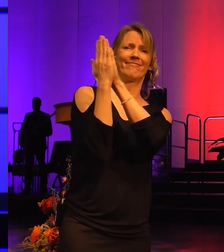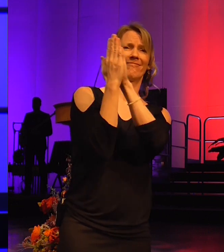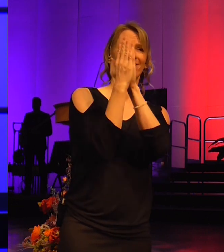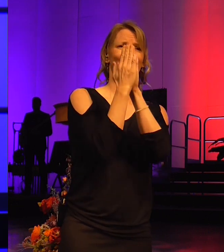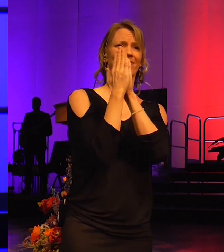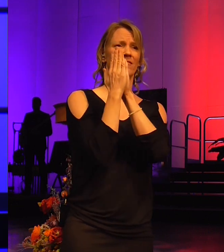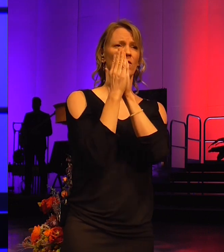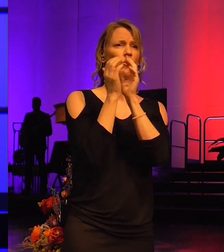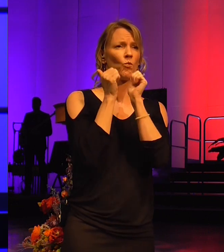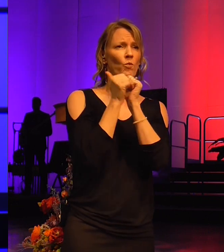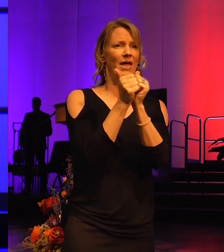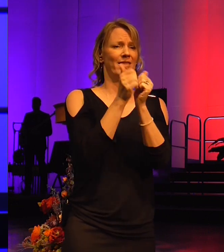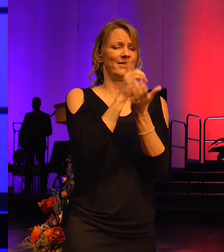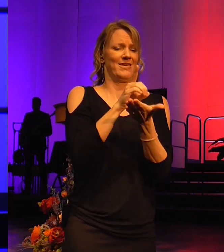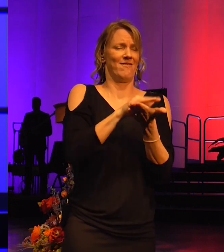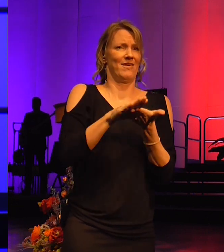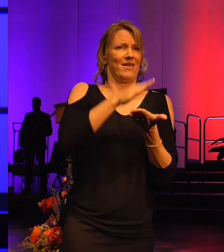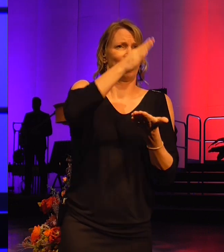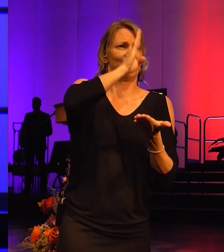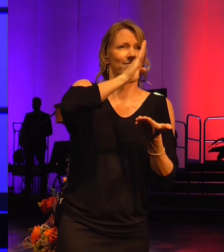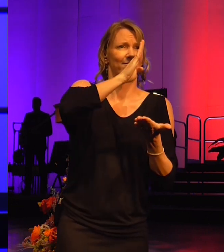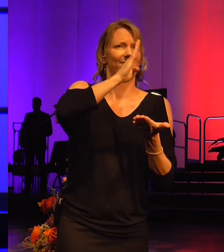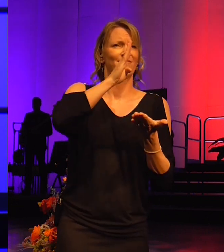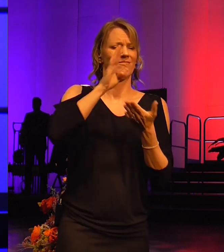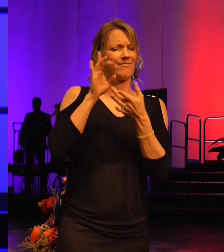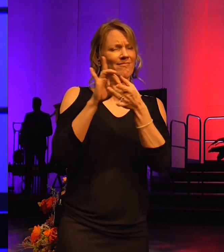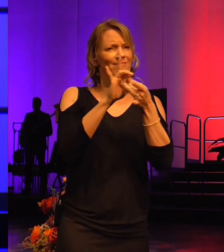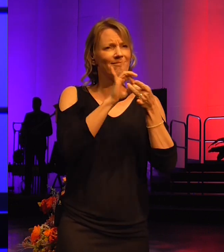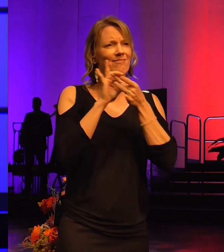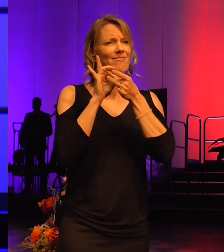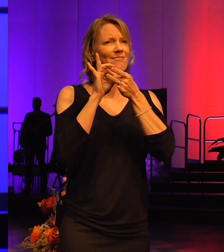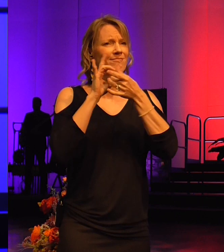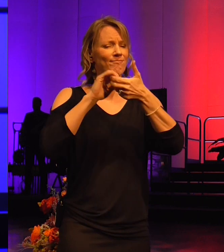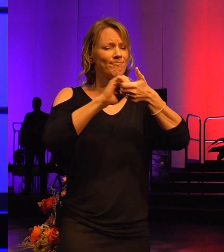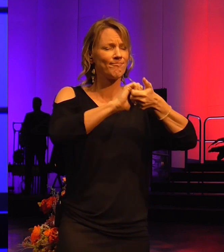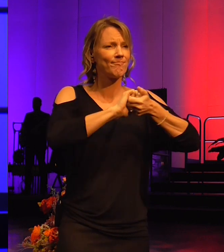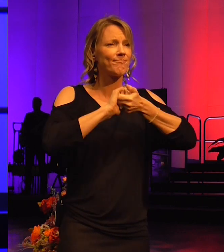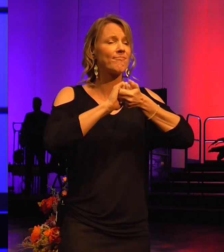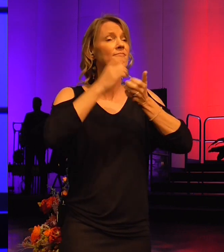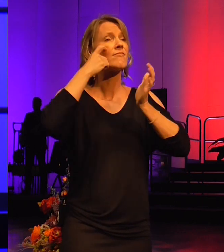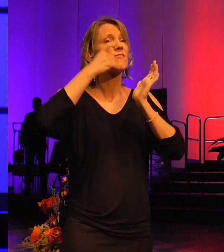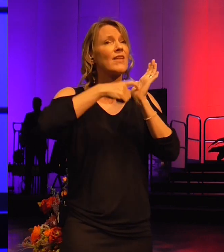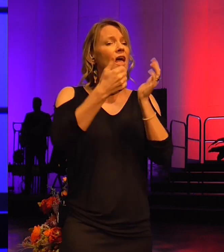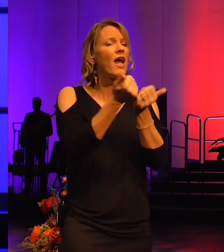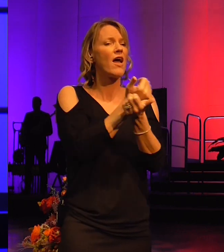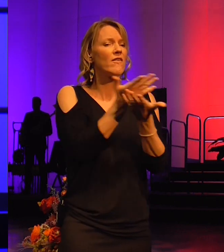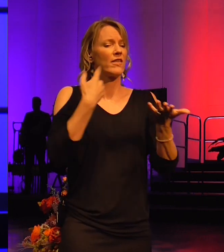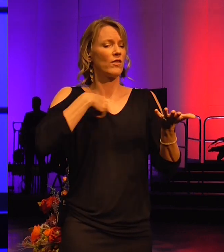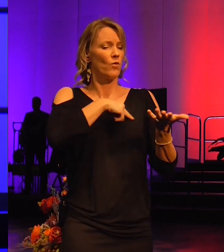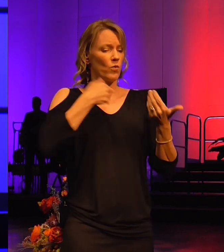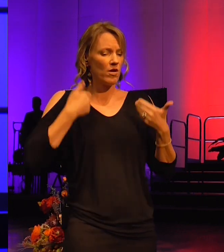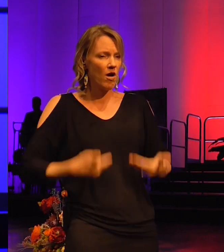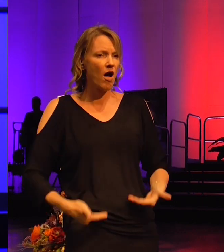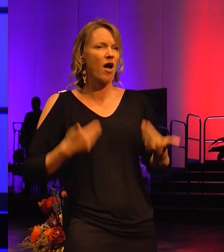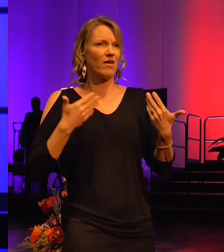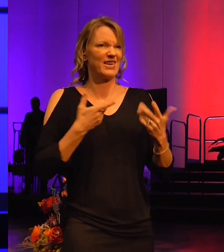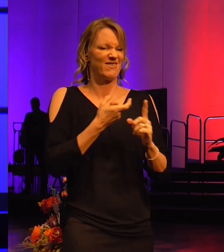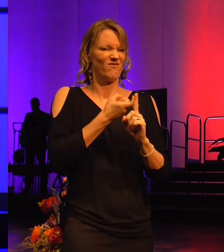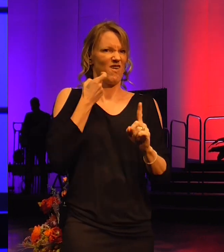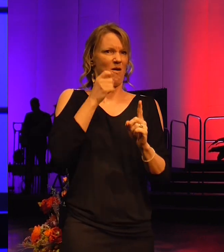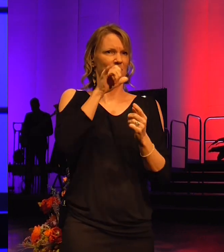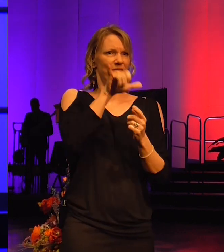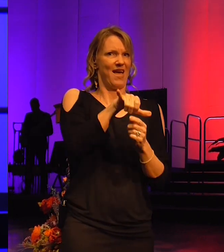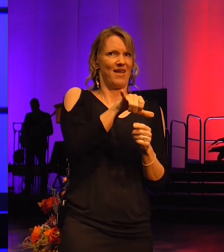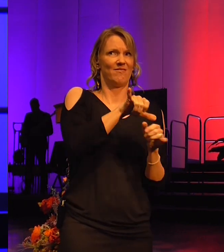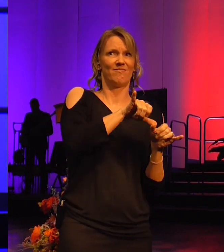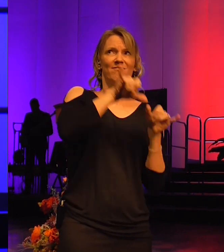divine. It's a communion indeed, of recognizing that everything that we are has been cut from